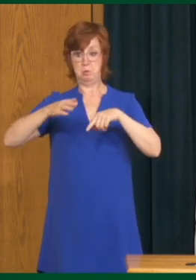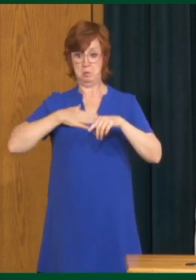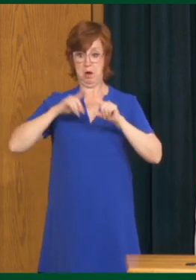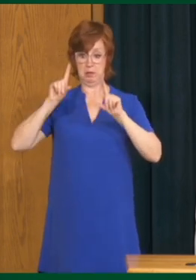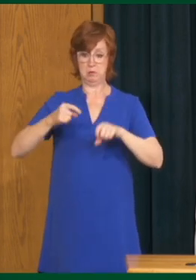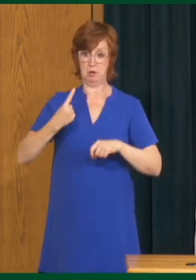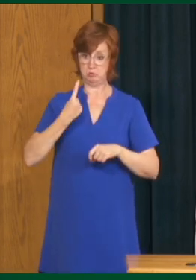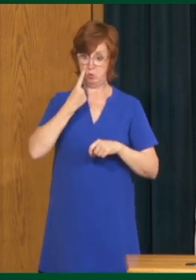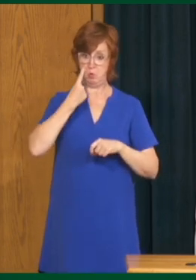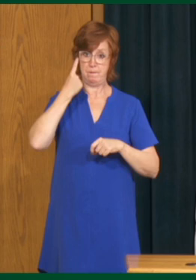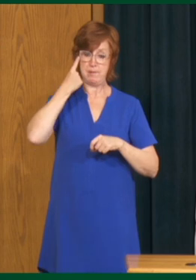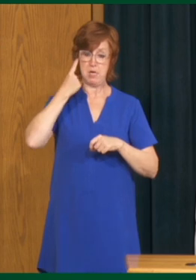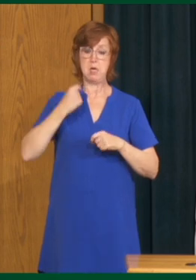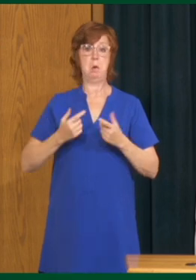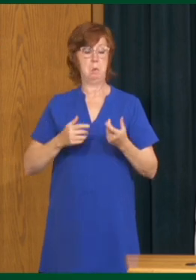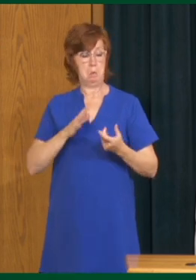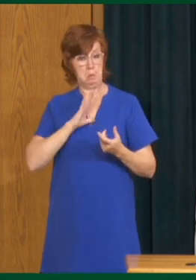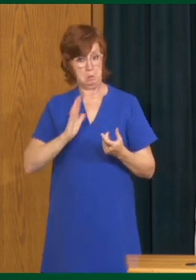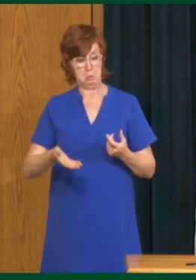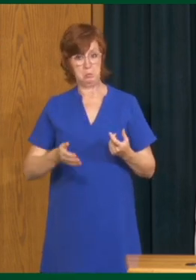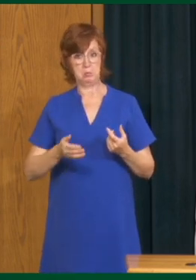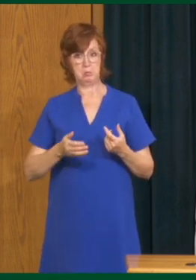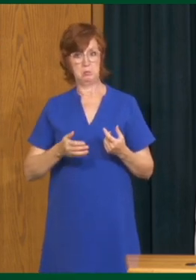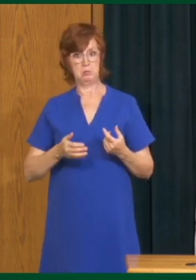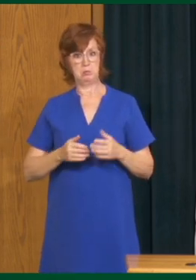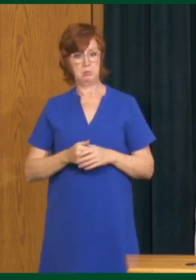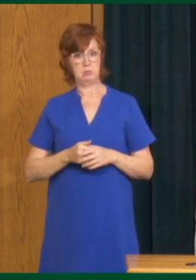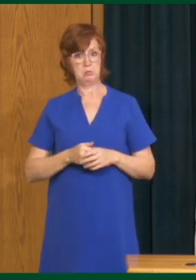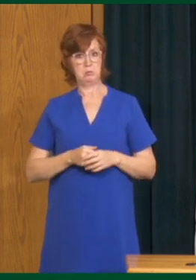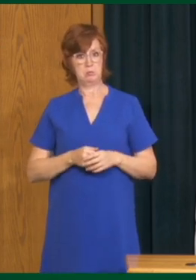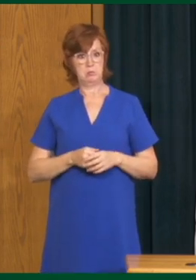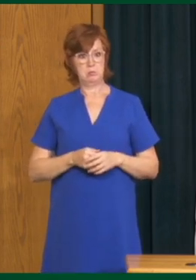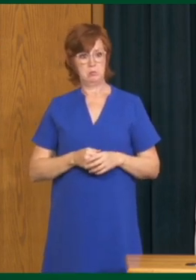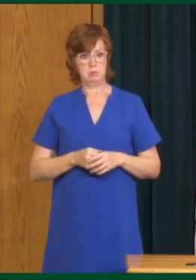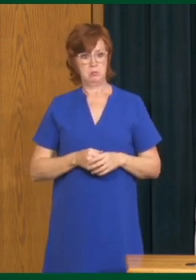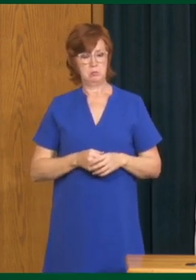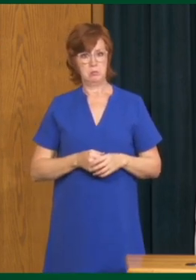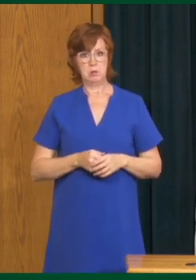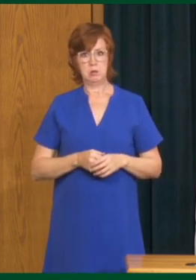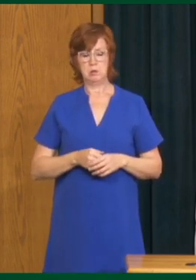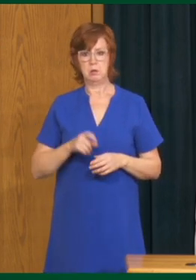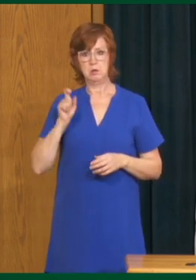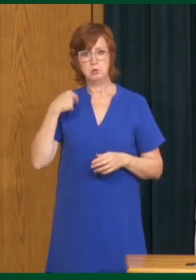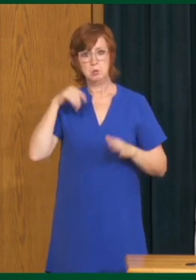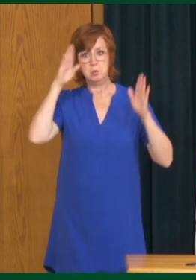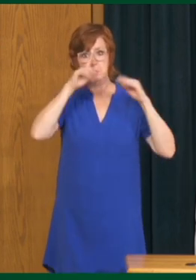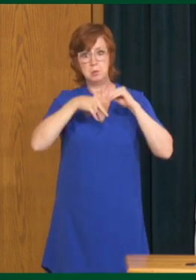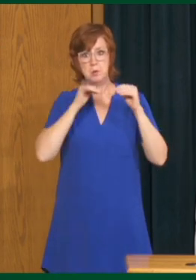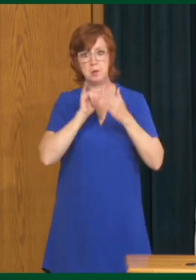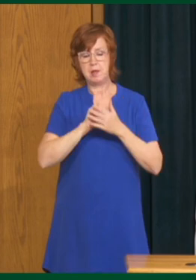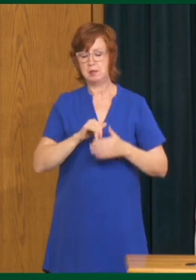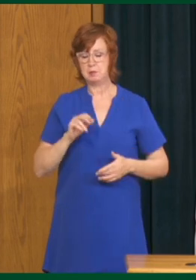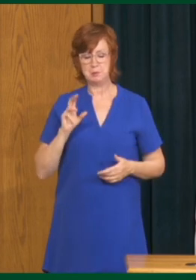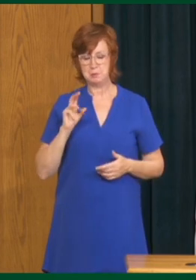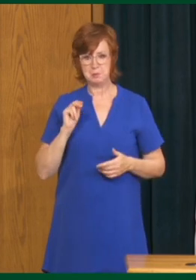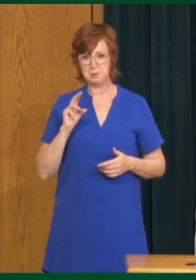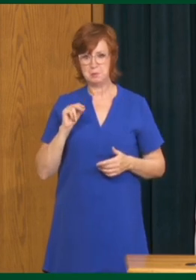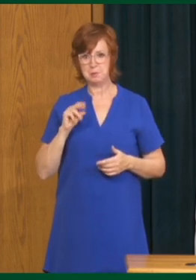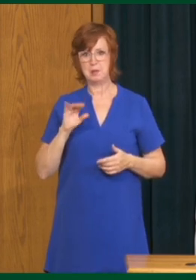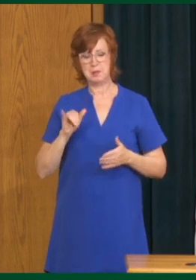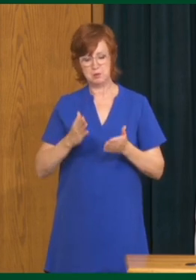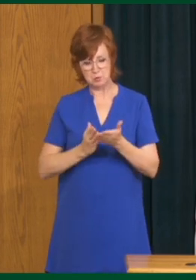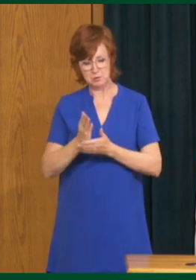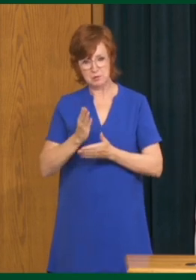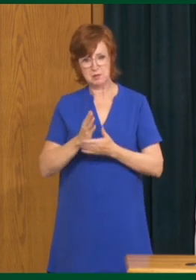think we should not be concerned that as our testing numbers go up, if you see more, because the more cases you find, the more you can understand the